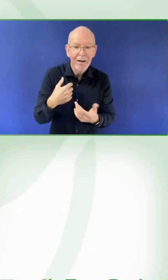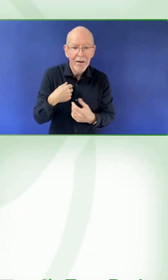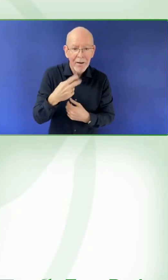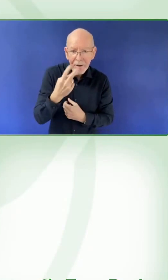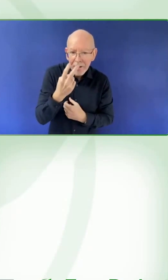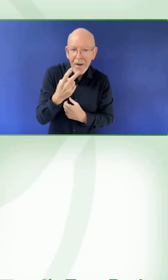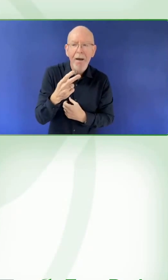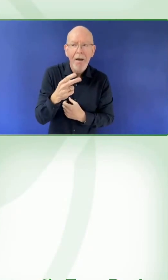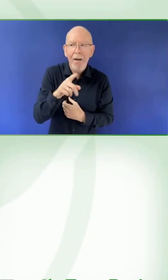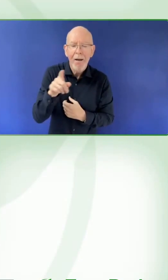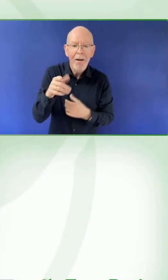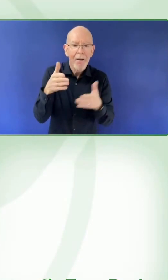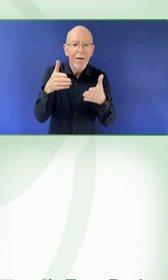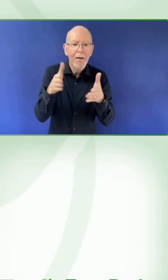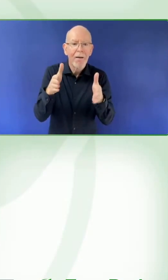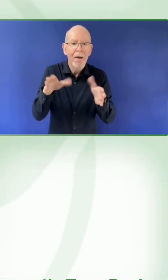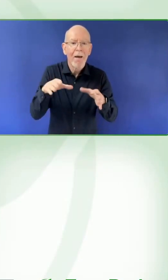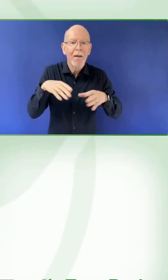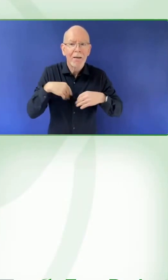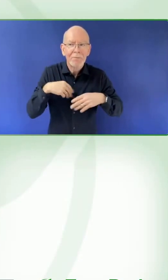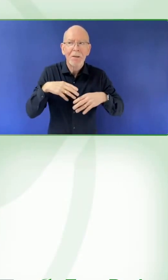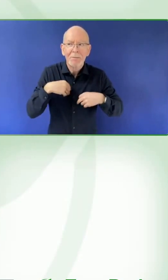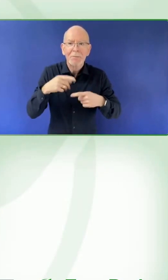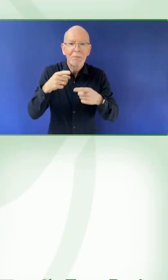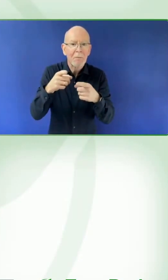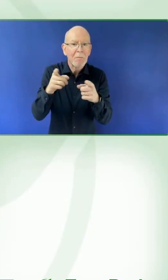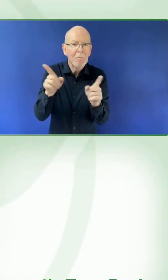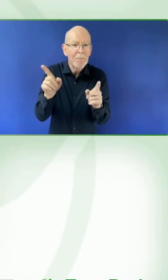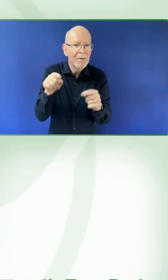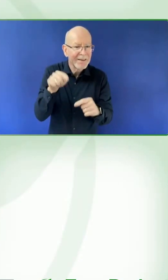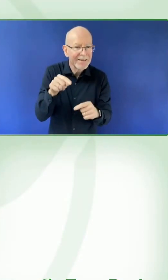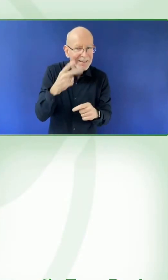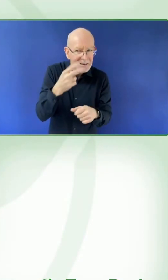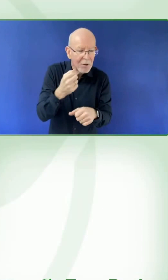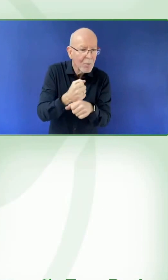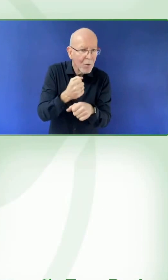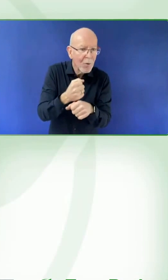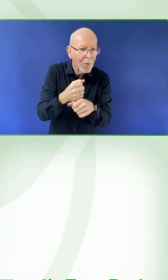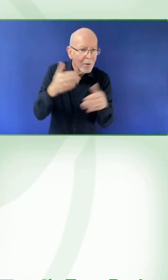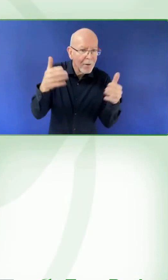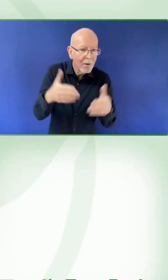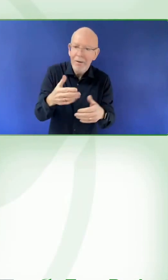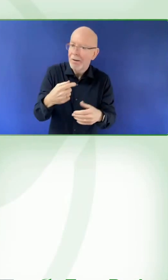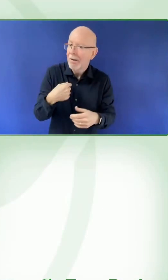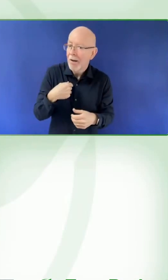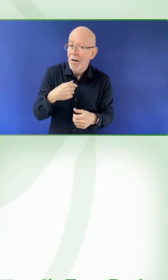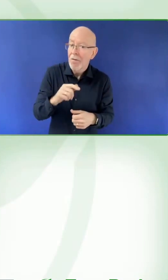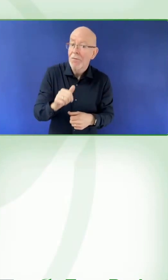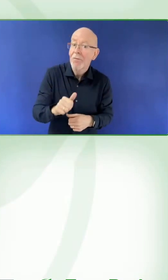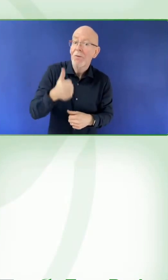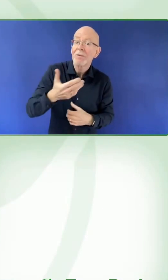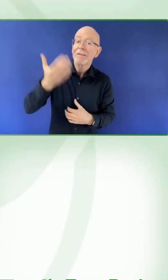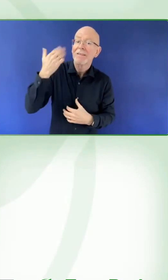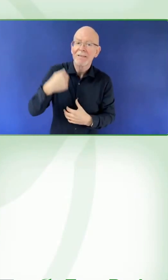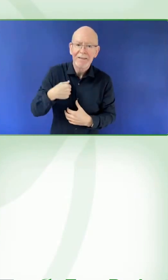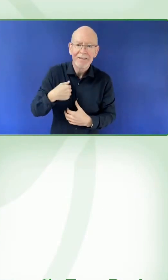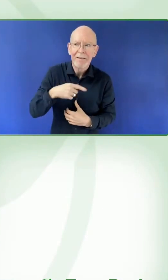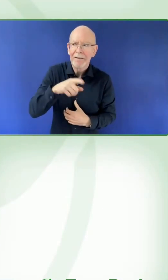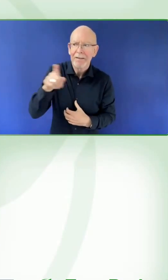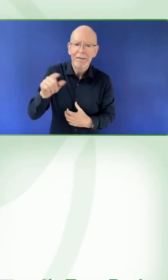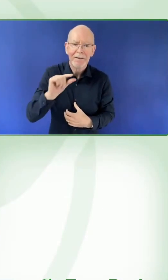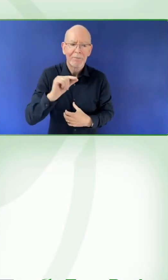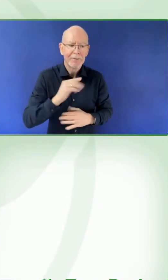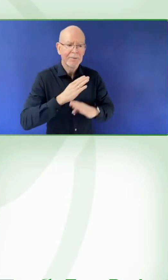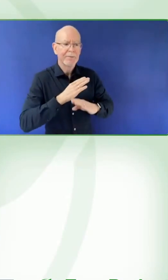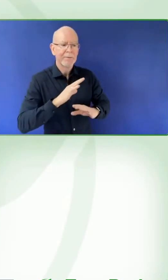request these workshops, or they're trying to do them on their own, and they might try to like take our information and use it on their own, which